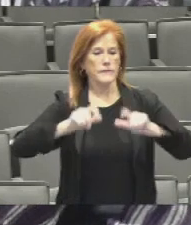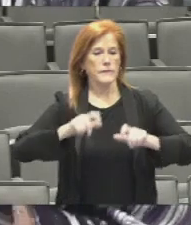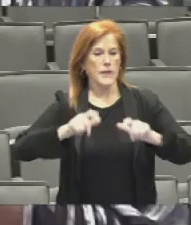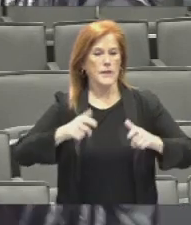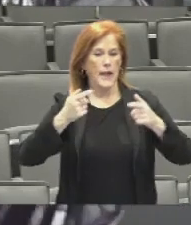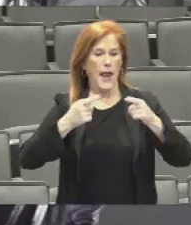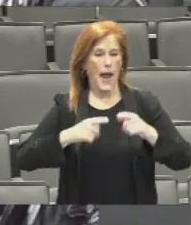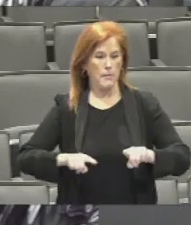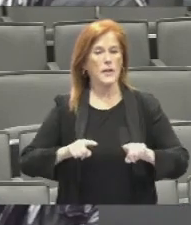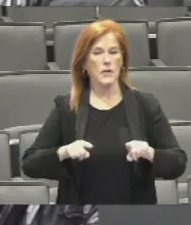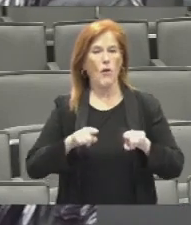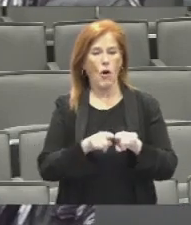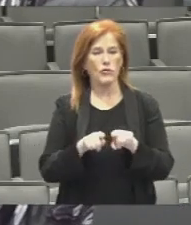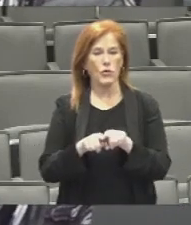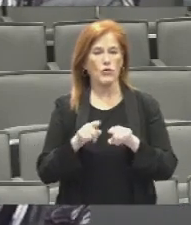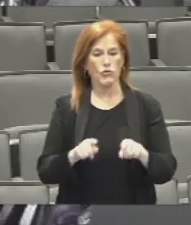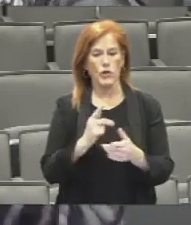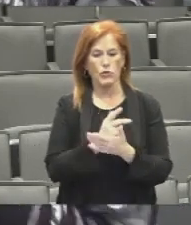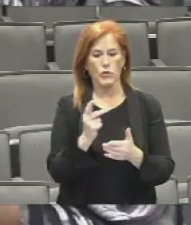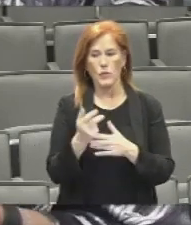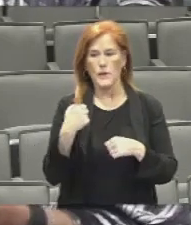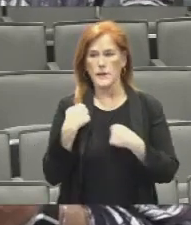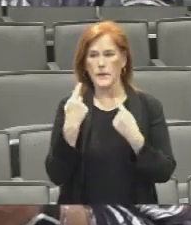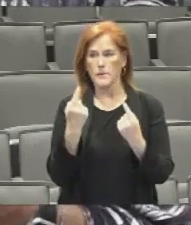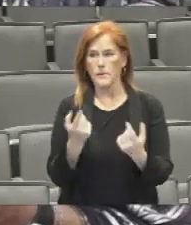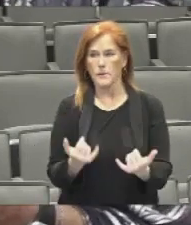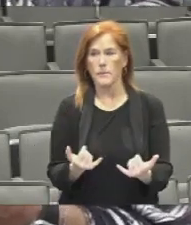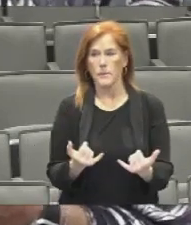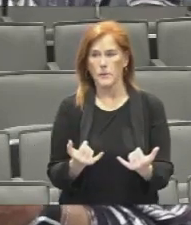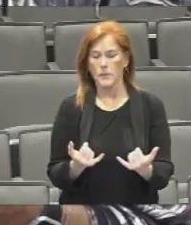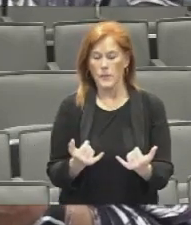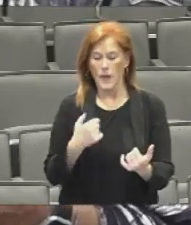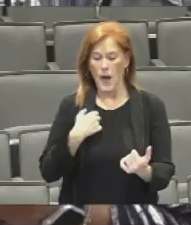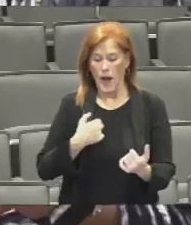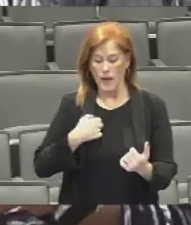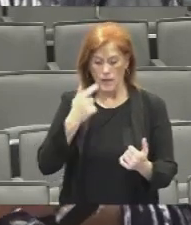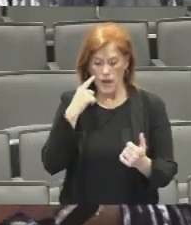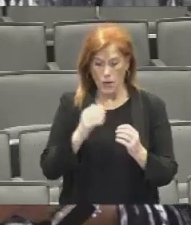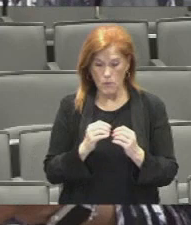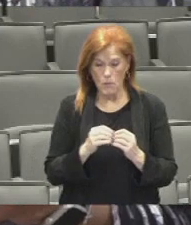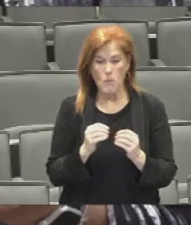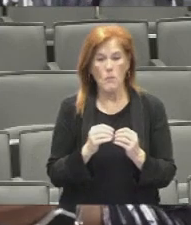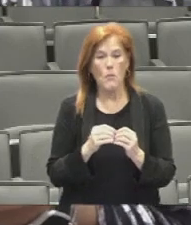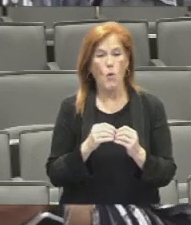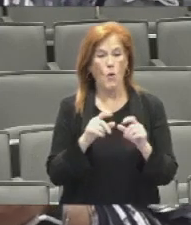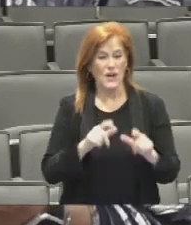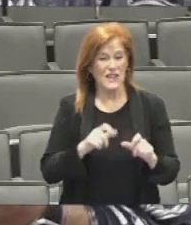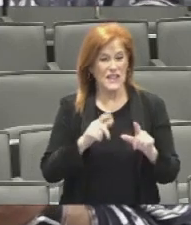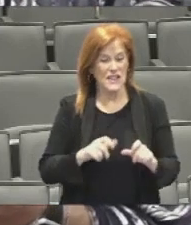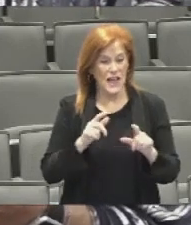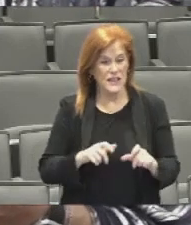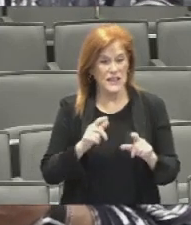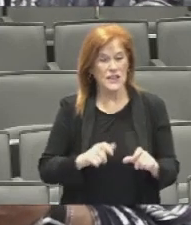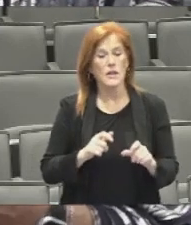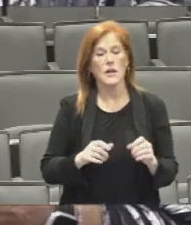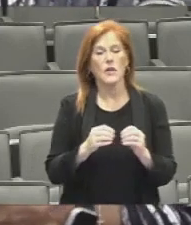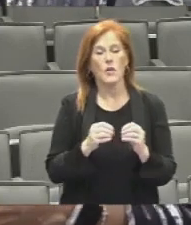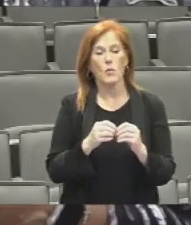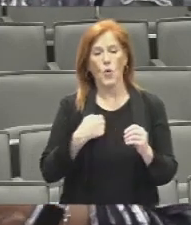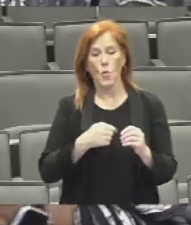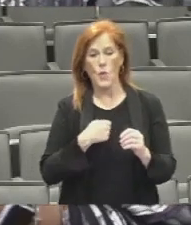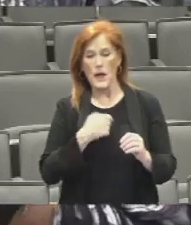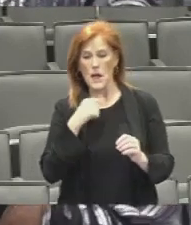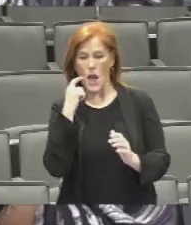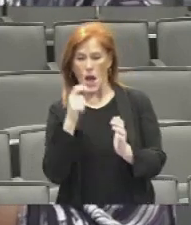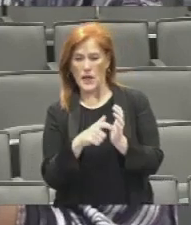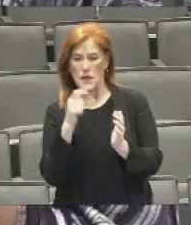last 3 weeks. And I think more testing we do, more are we identifying cases, and